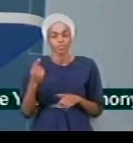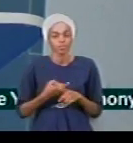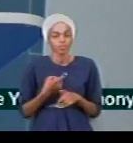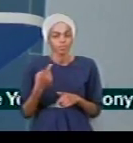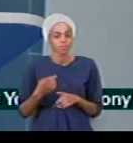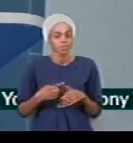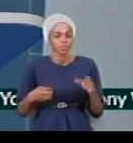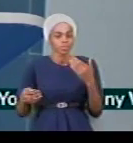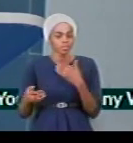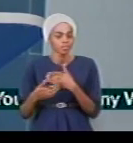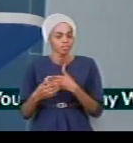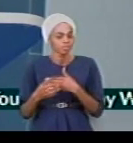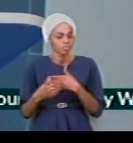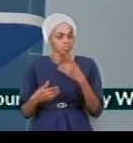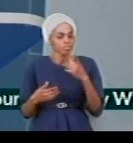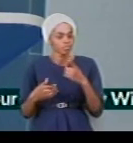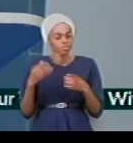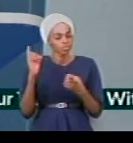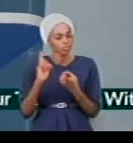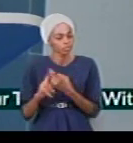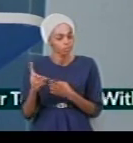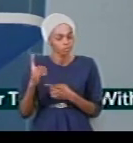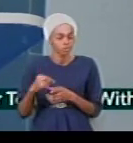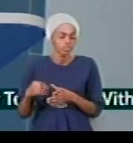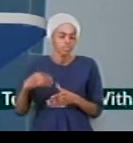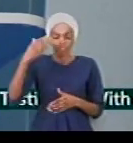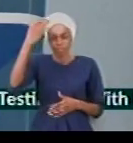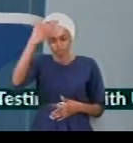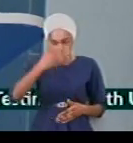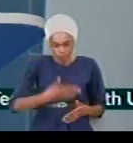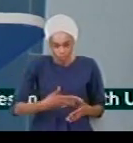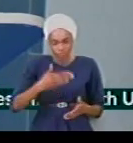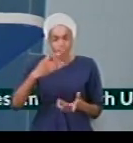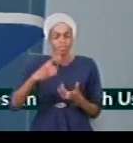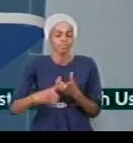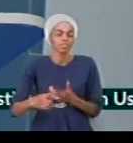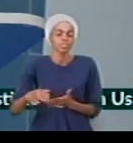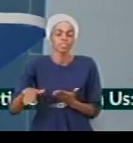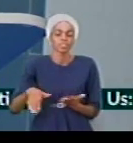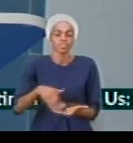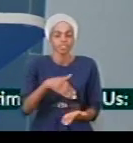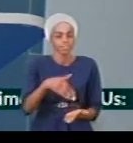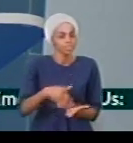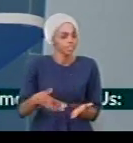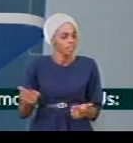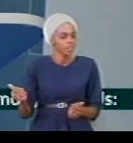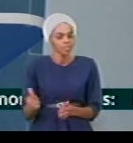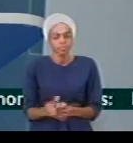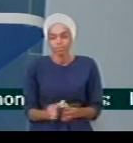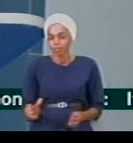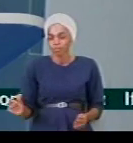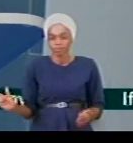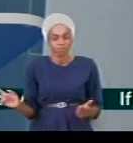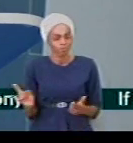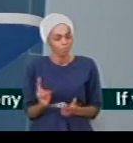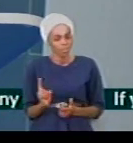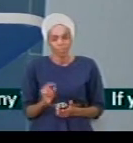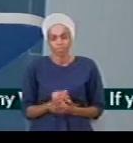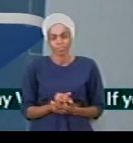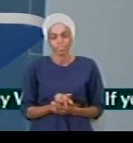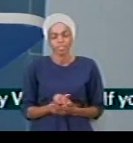center everywhere now every problem was melt under the name of Jesus